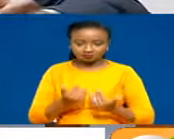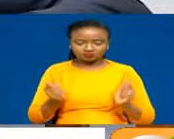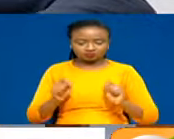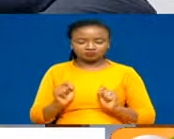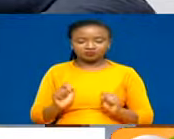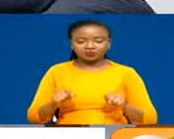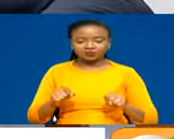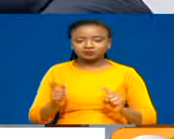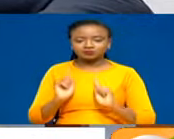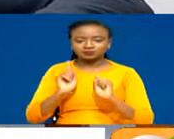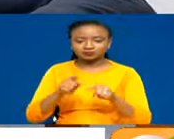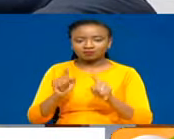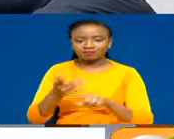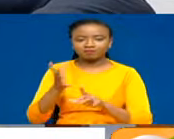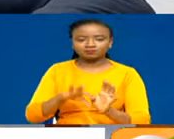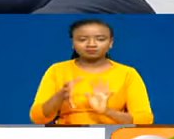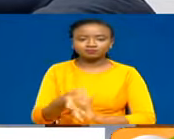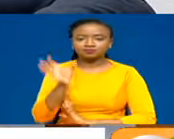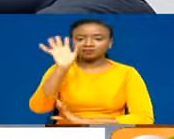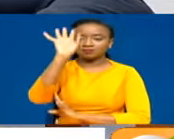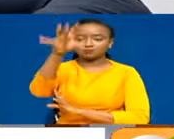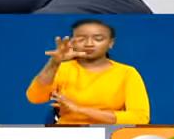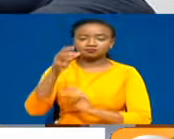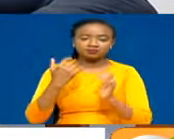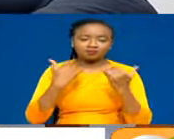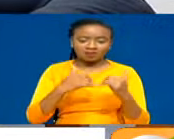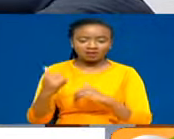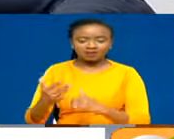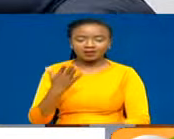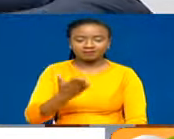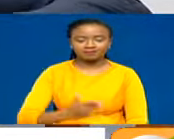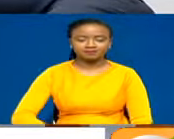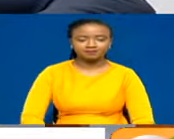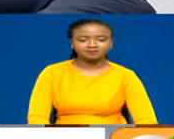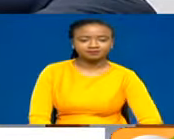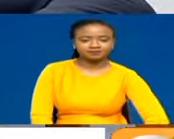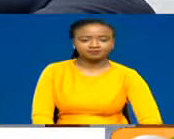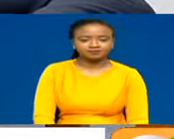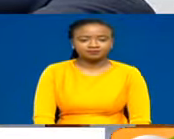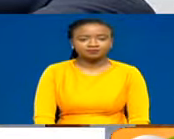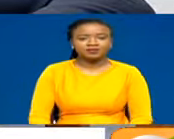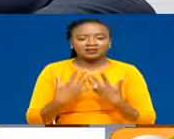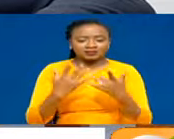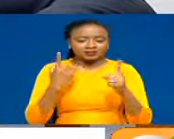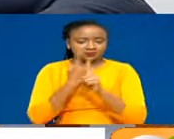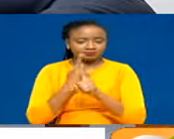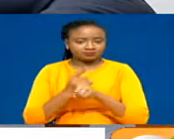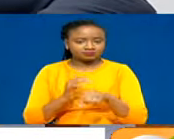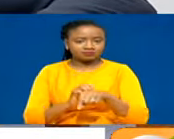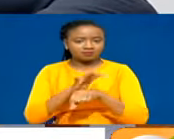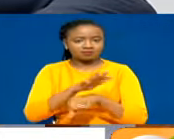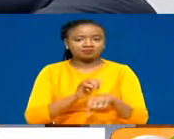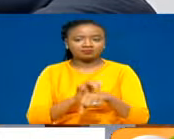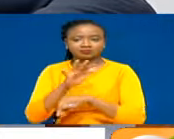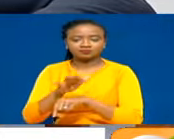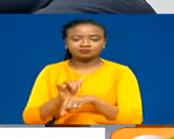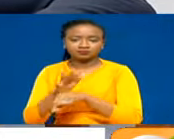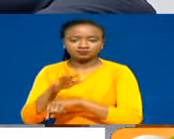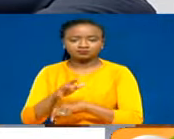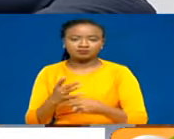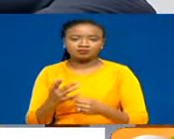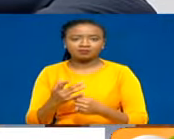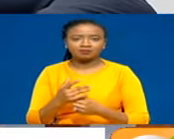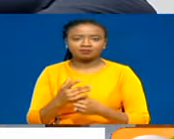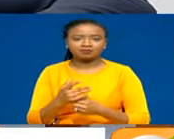used. Josephat here, Weber in Nigeria, Sport Court, shipping things, you know, and we managed to get 10 of